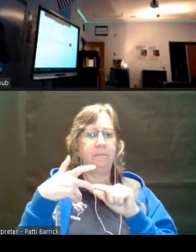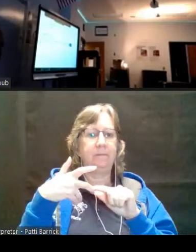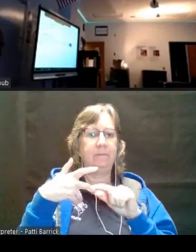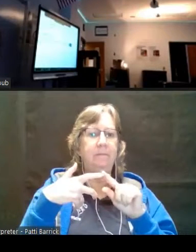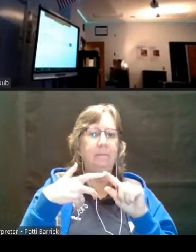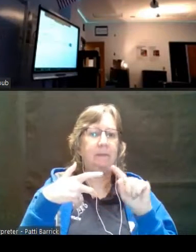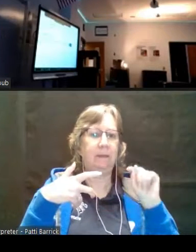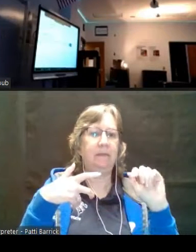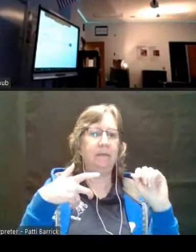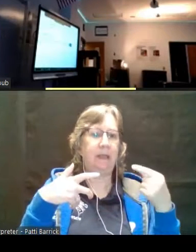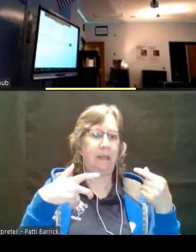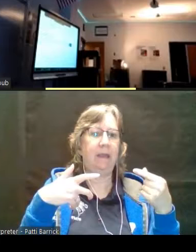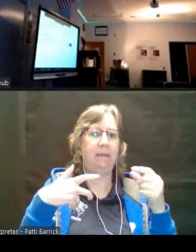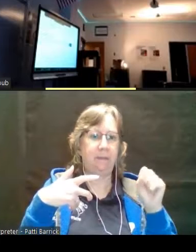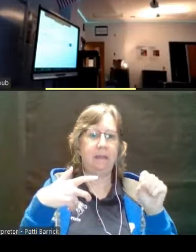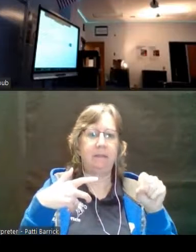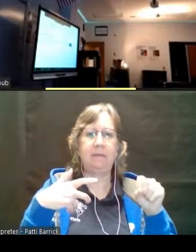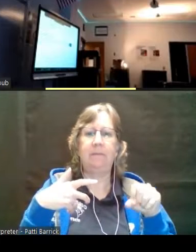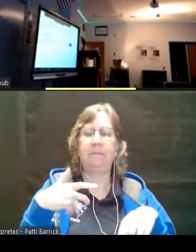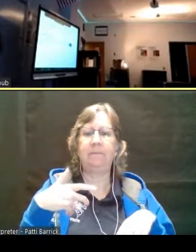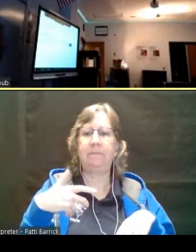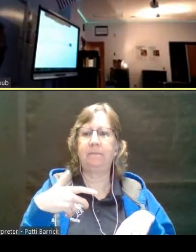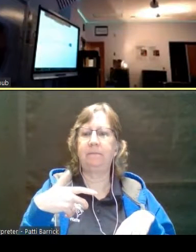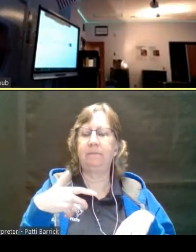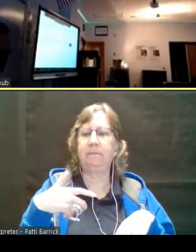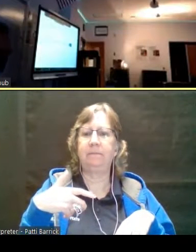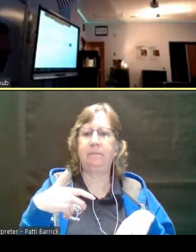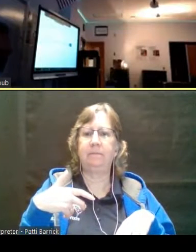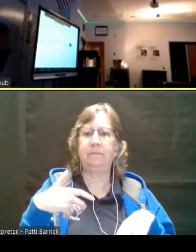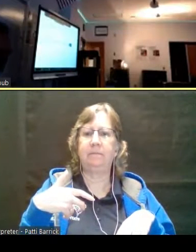The tag. Tag. Tag, right? So that's the tag.